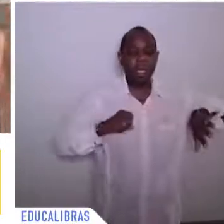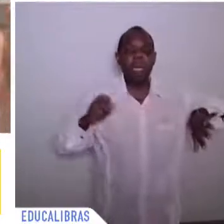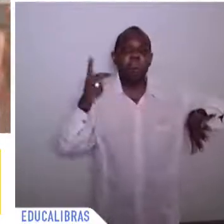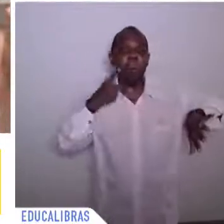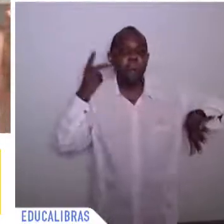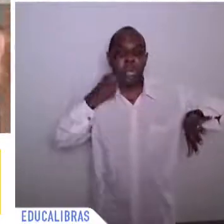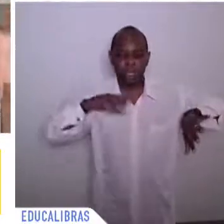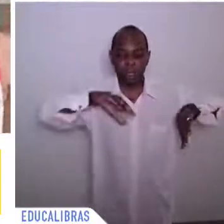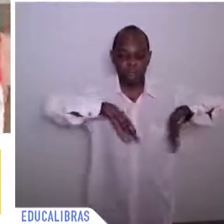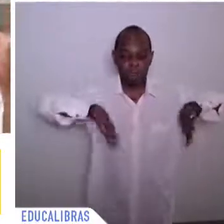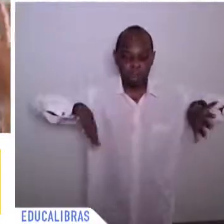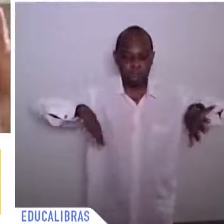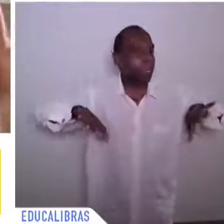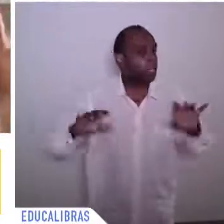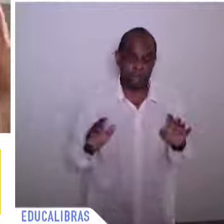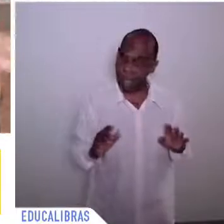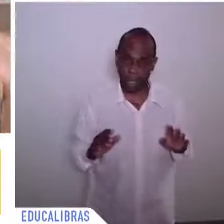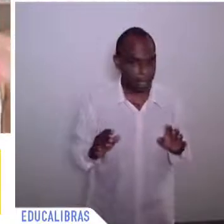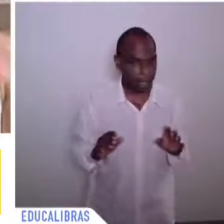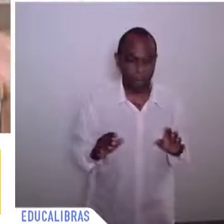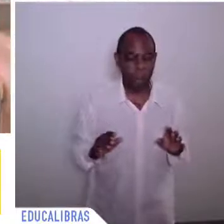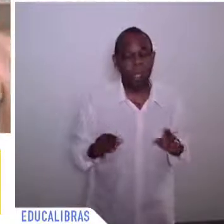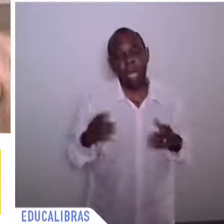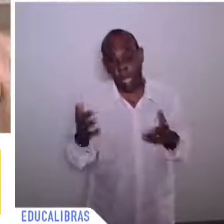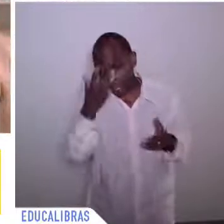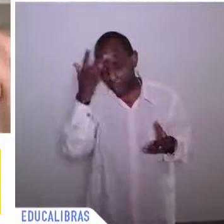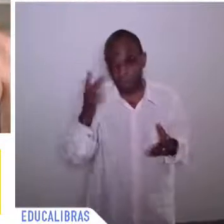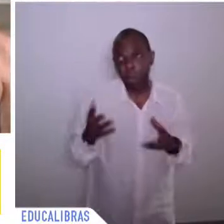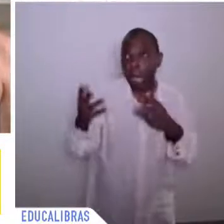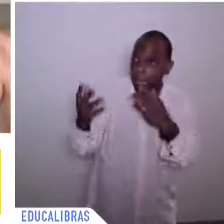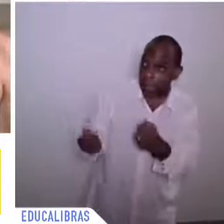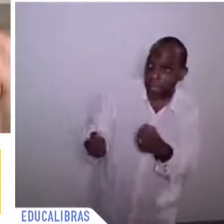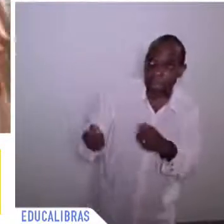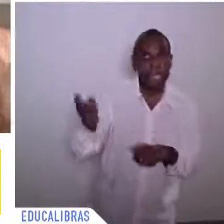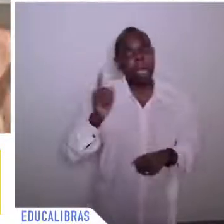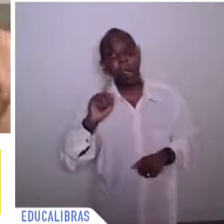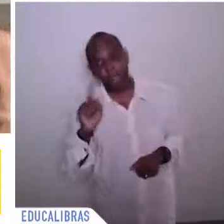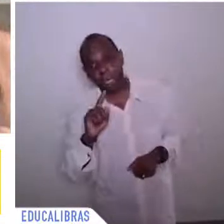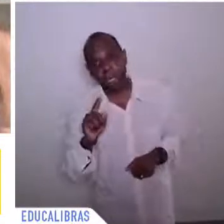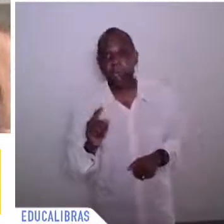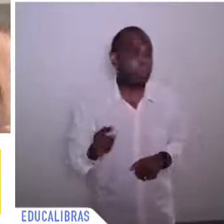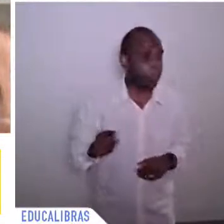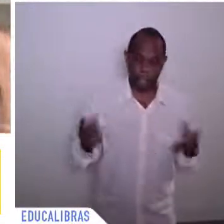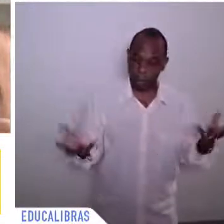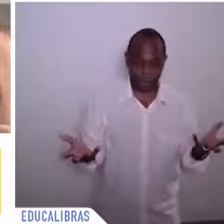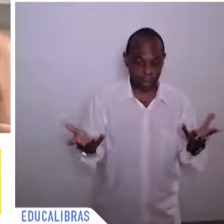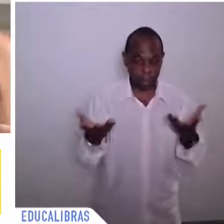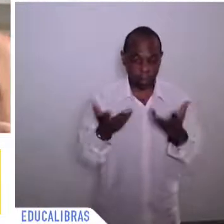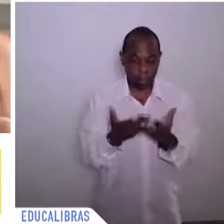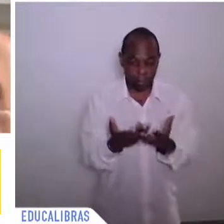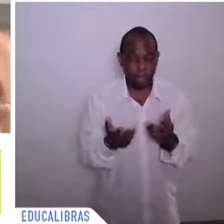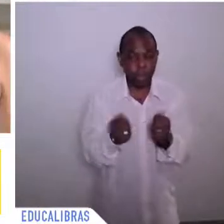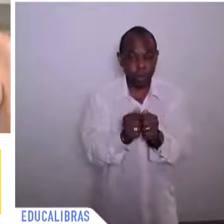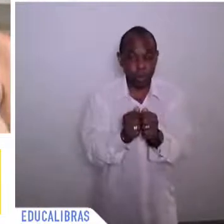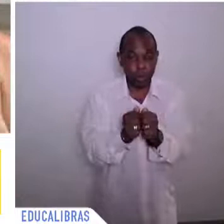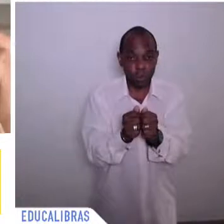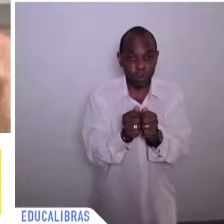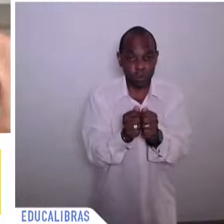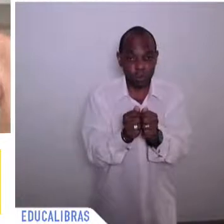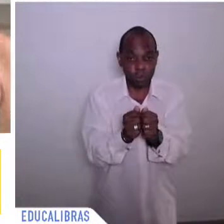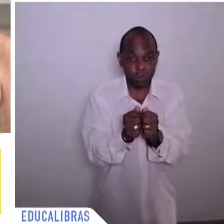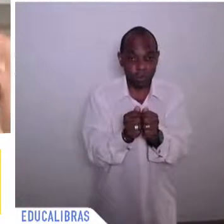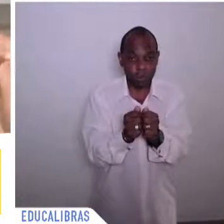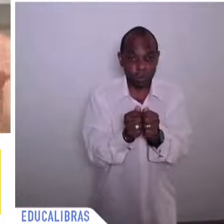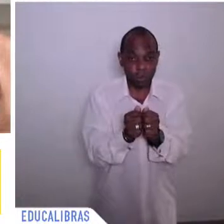have the political world here in one side and the people reacting on the other, against or